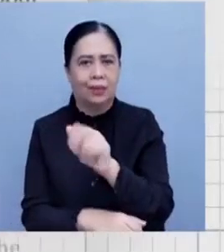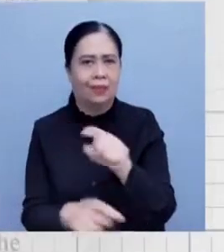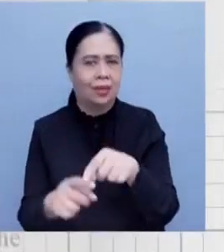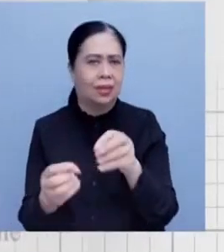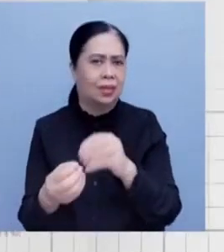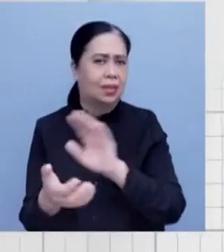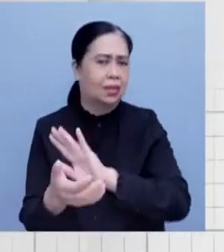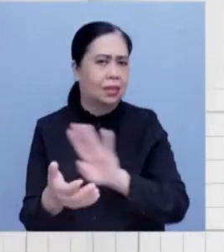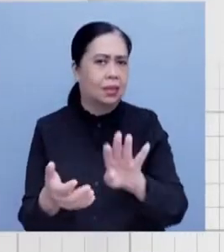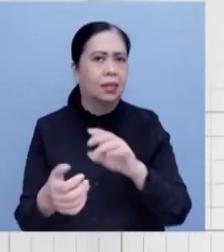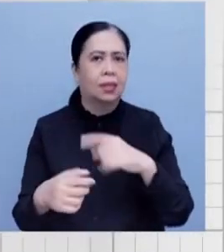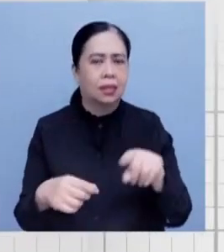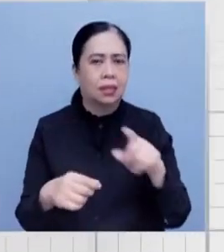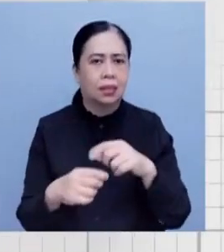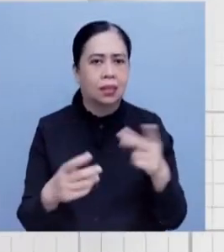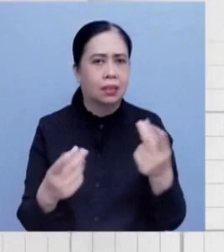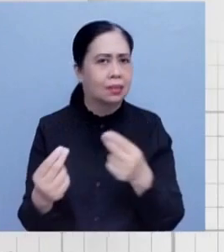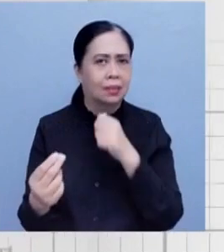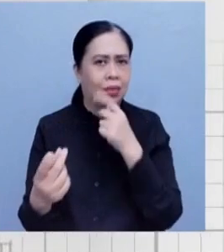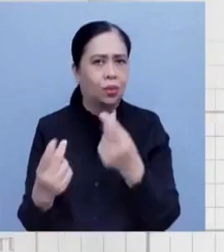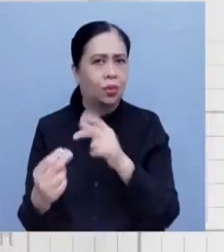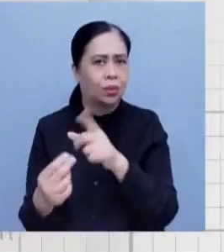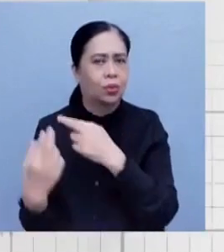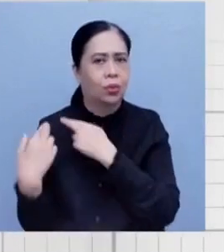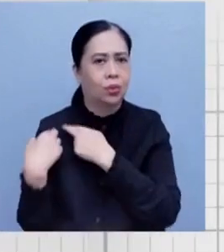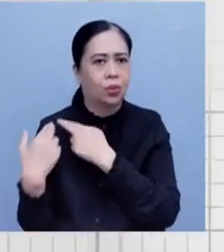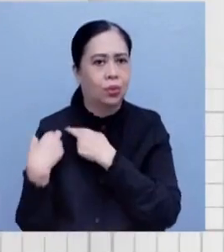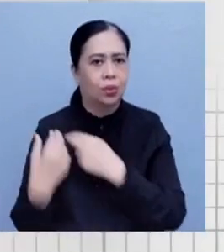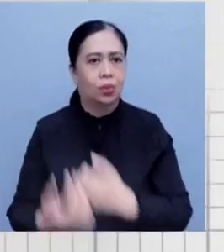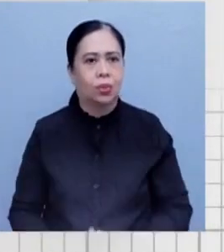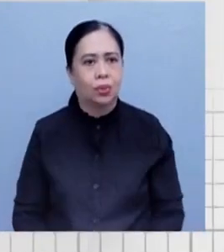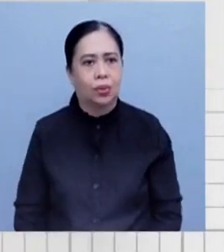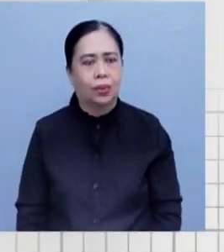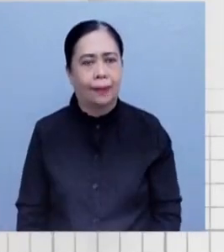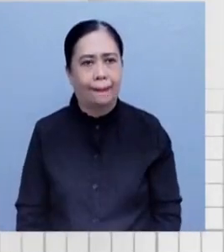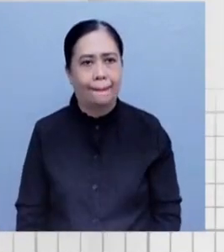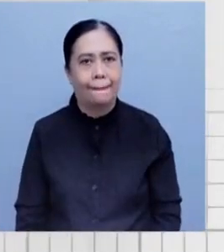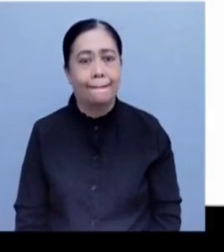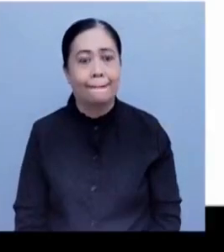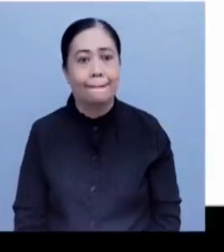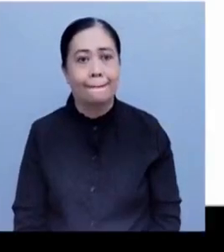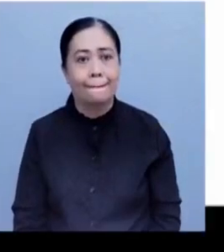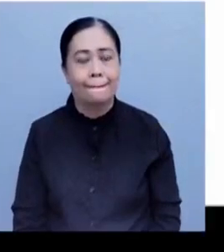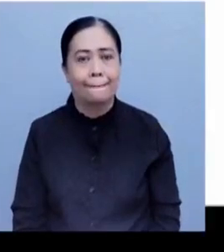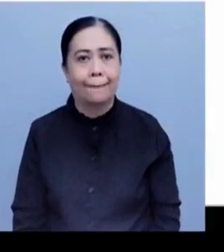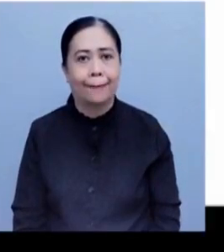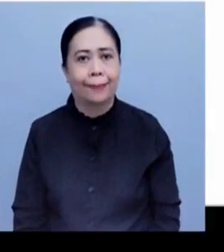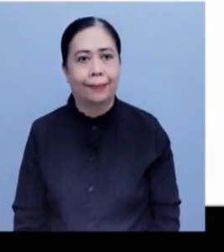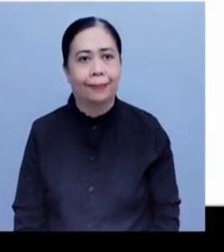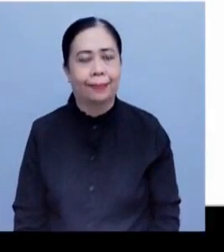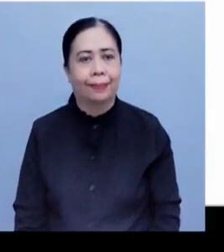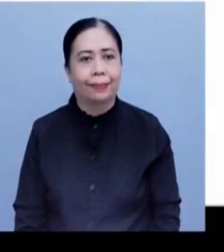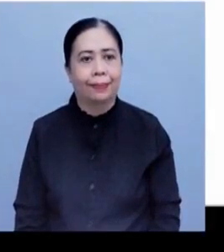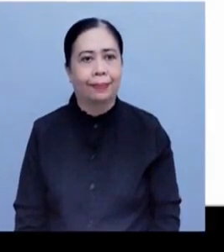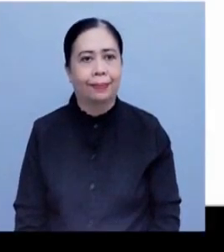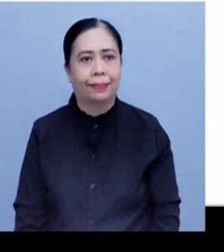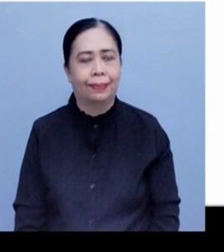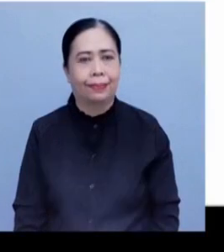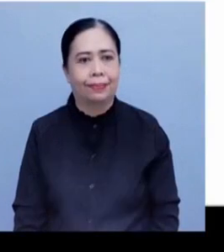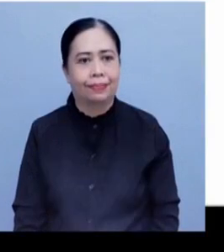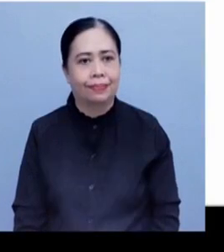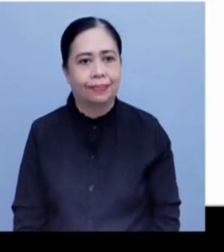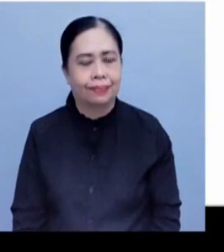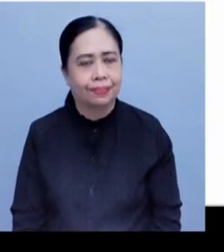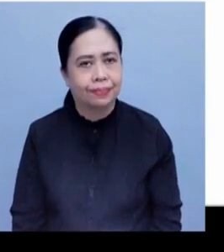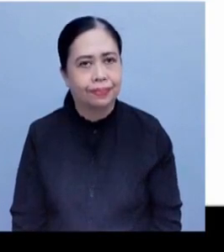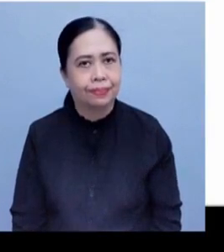has failed to fulfill its mandate, which has led to rising rice prices. As an agency, hindi nila ginawa